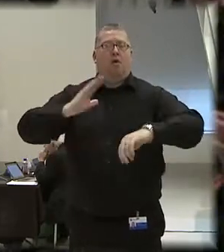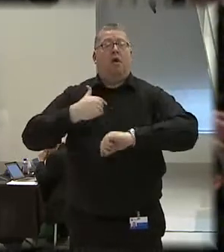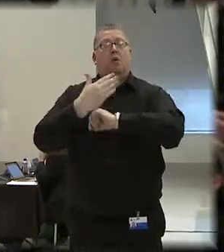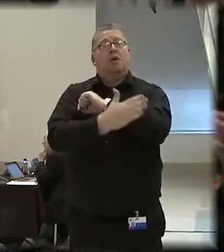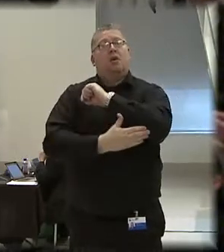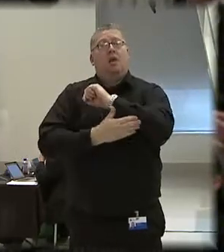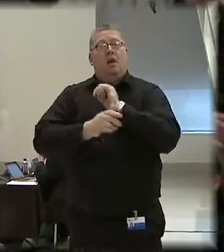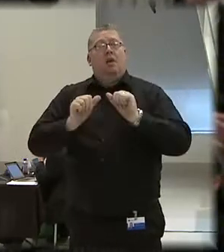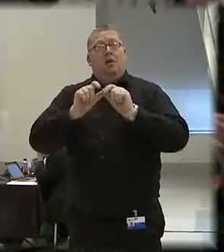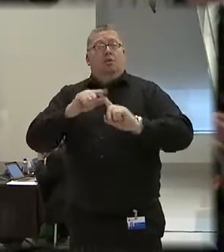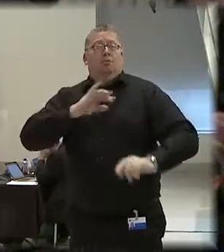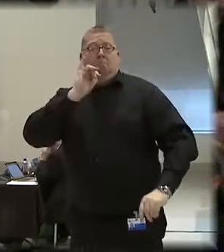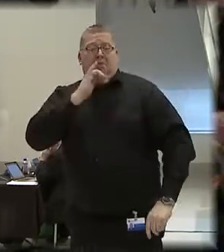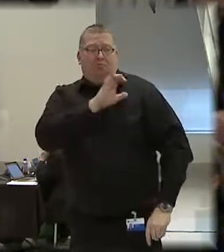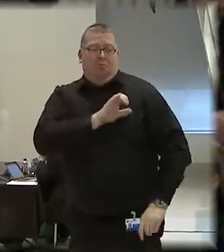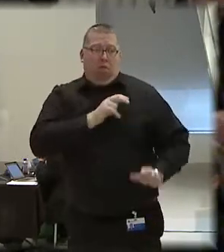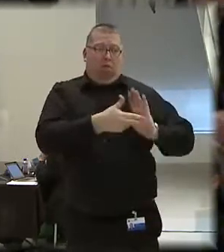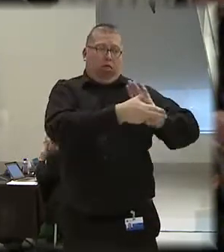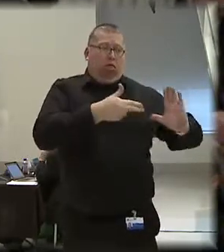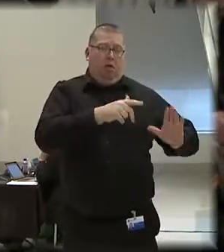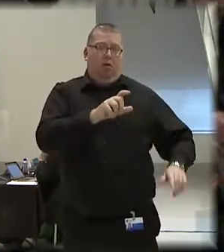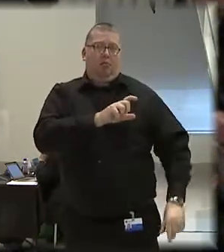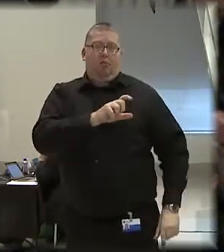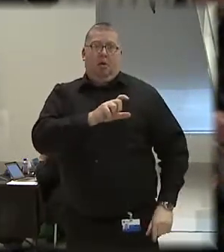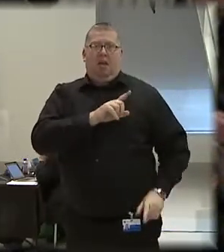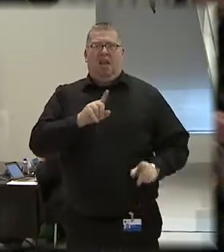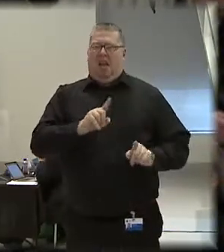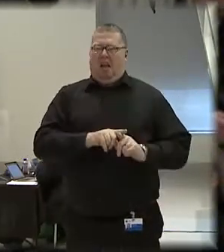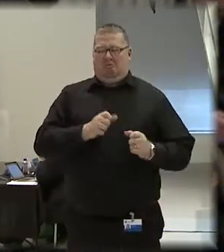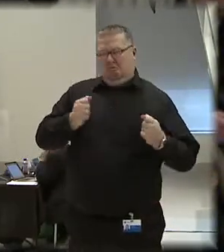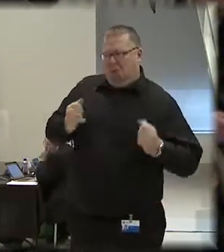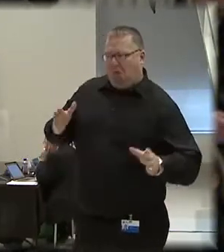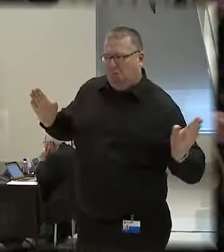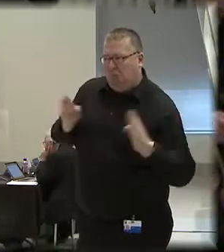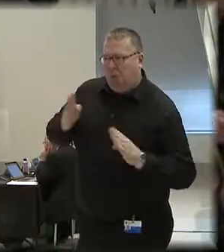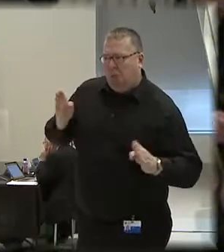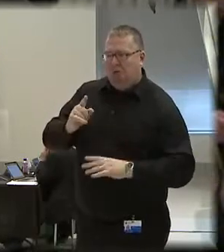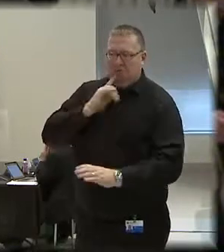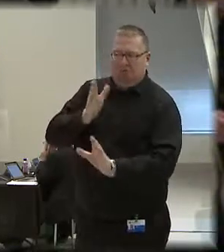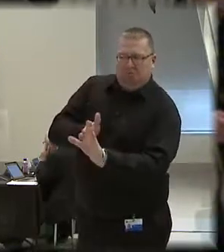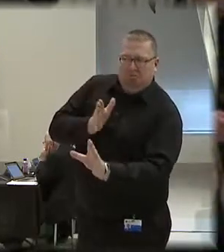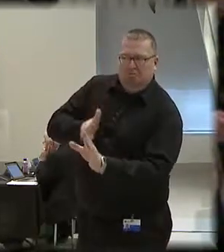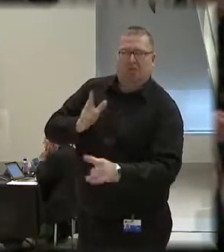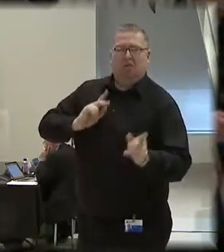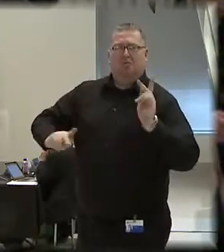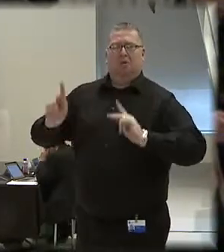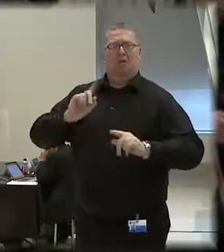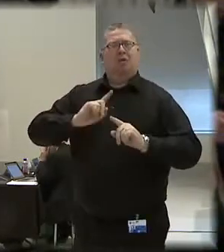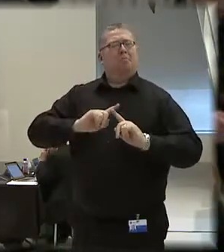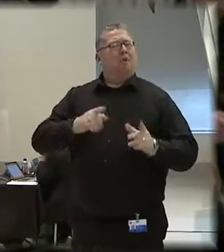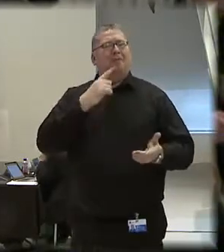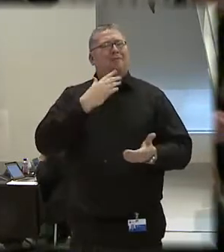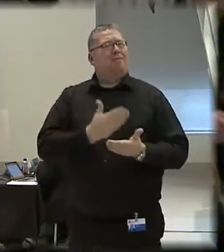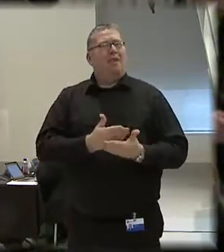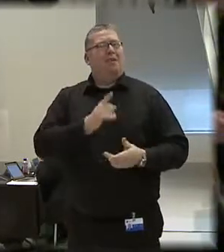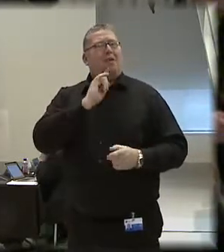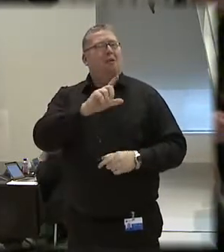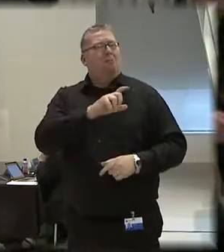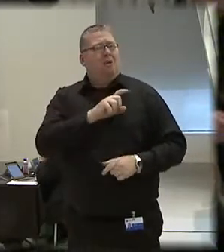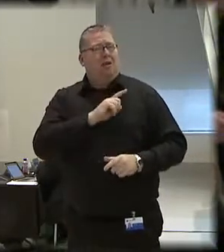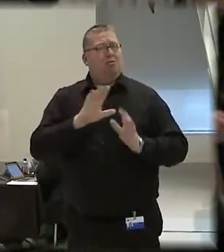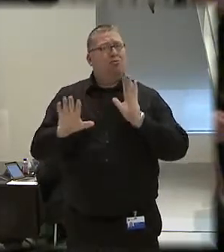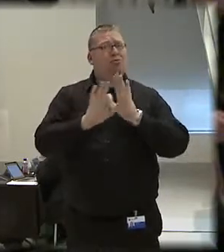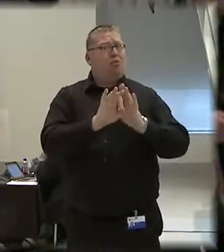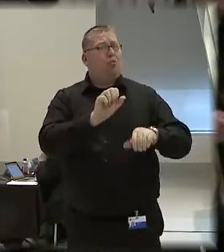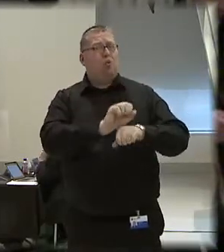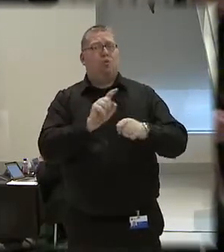to mischaracterize law enforcement as agitators and harassers, when the fact is that police officers choose a career